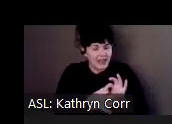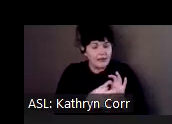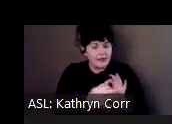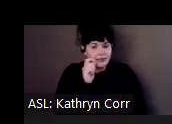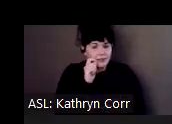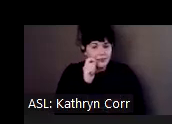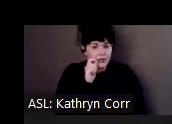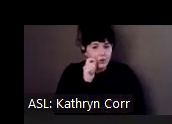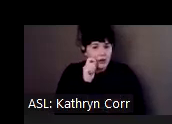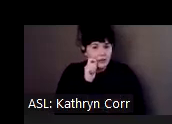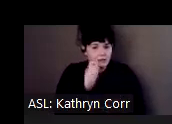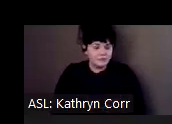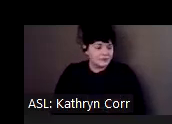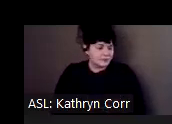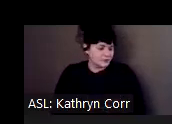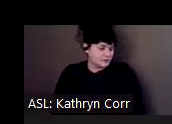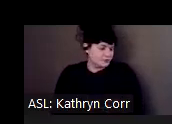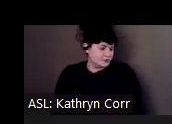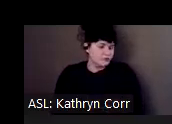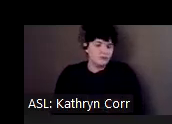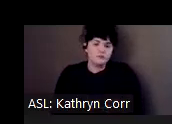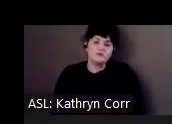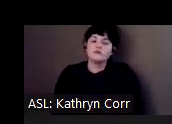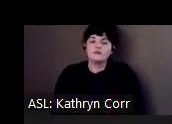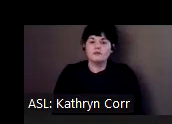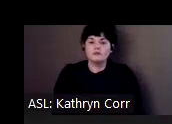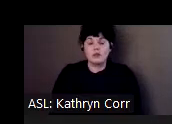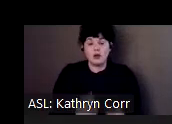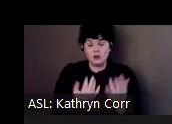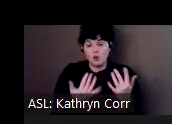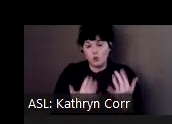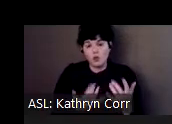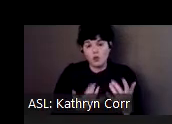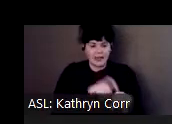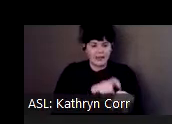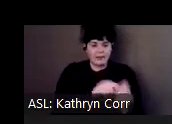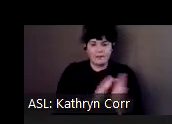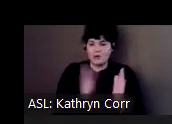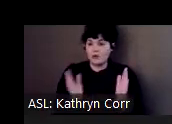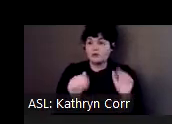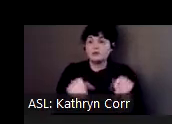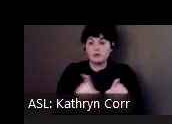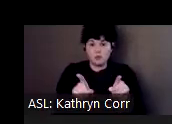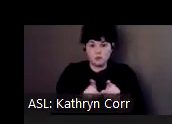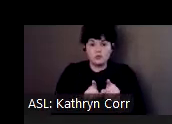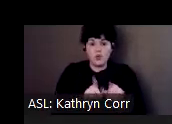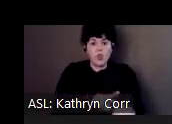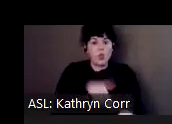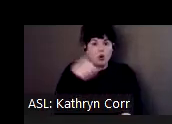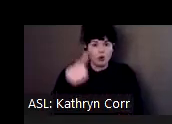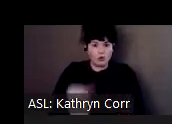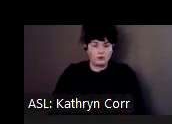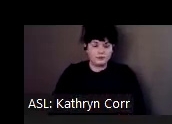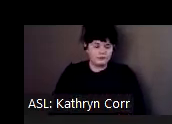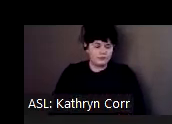that exception. The waiting period to have a felony set aside is also longer. If you have only